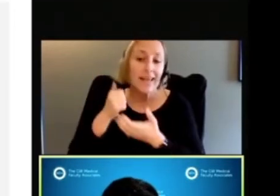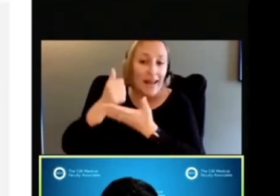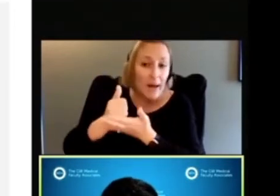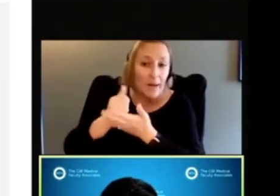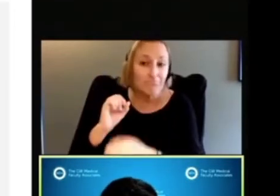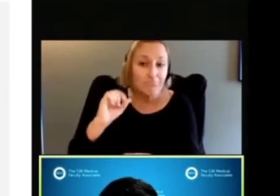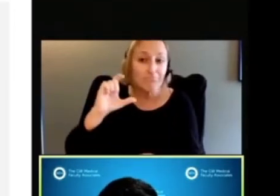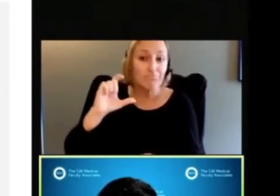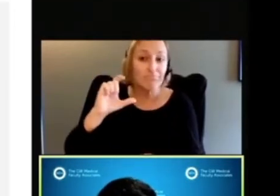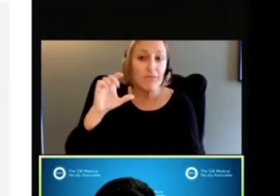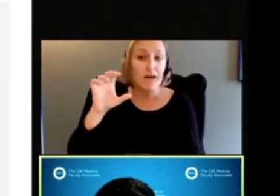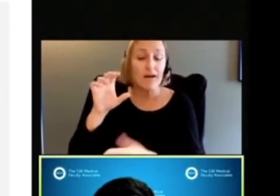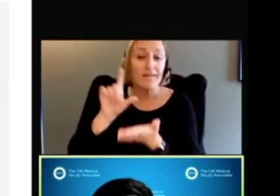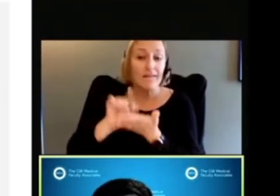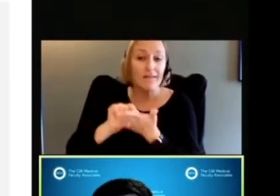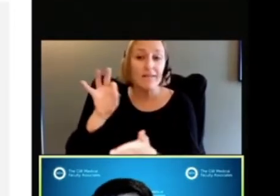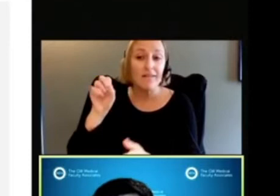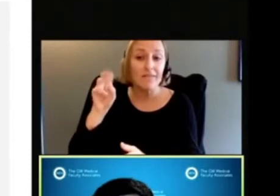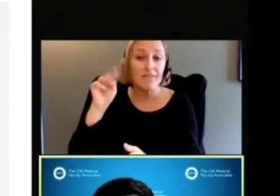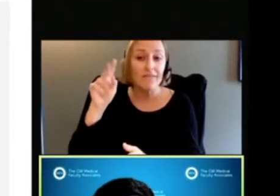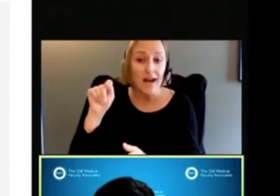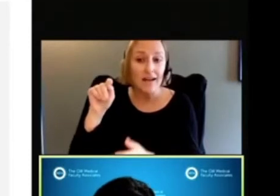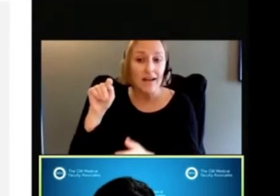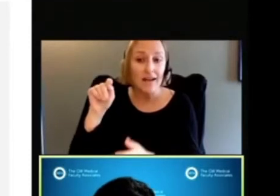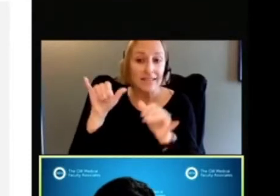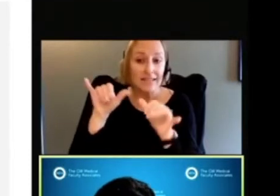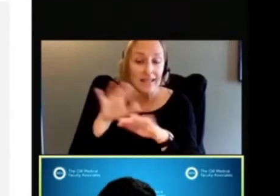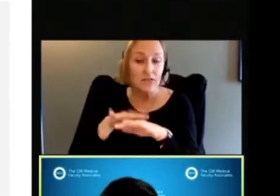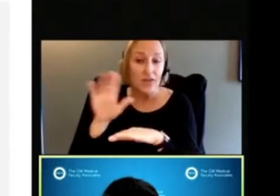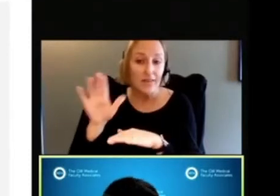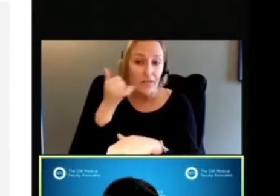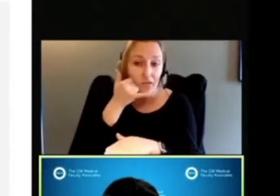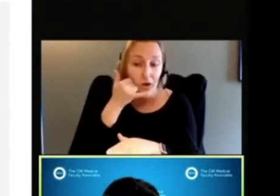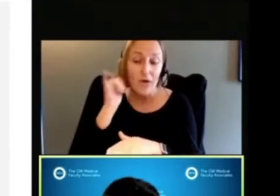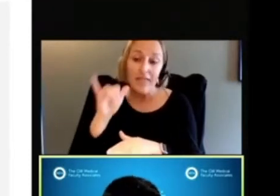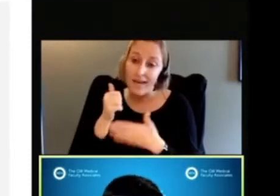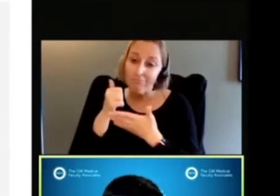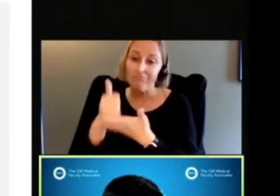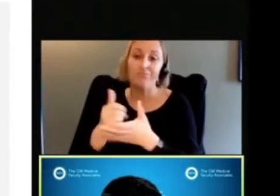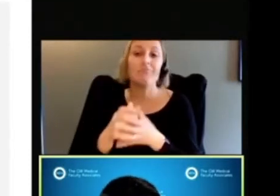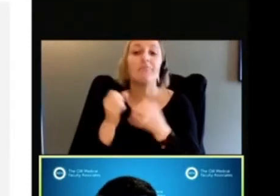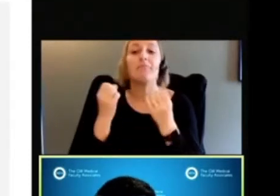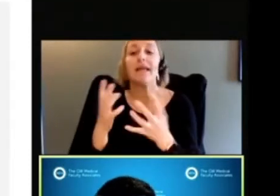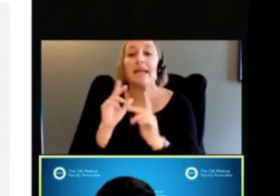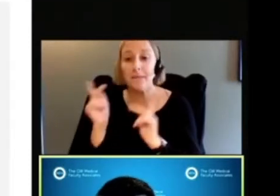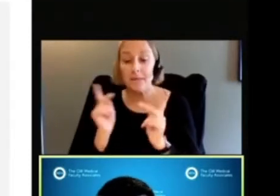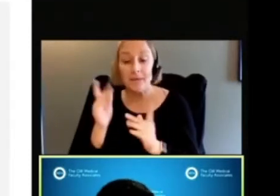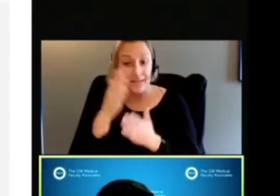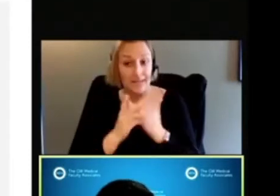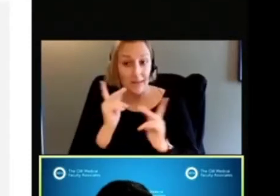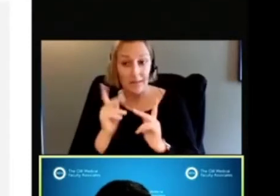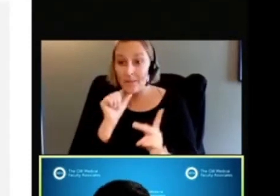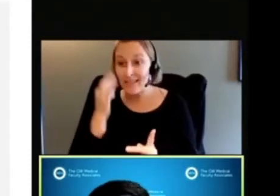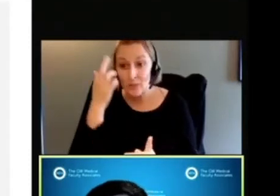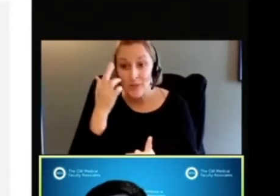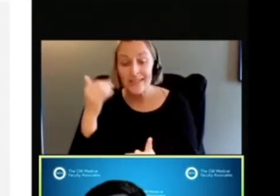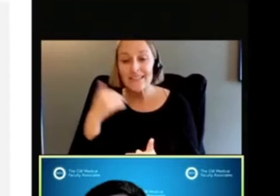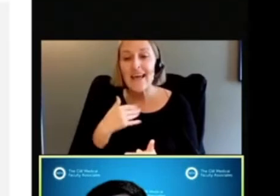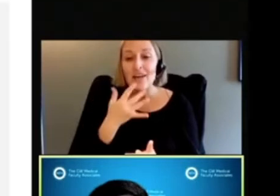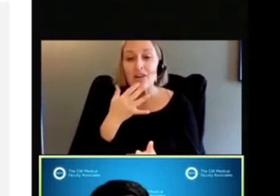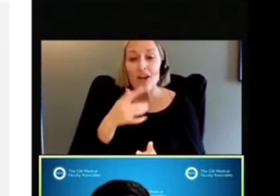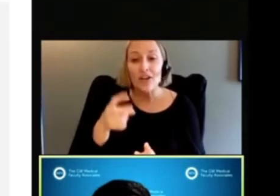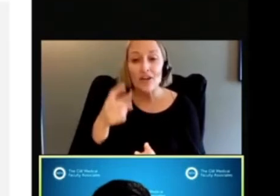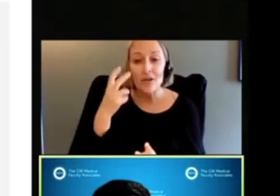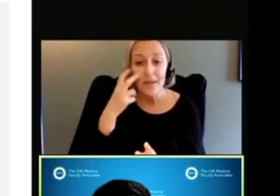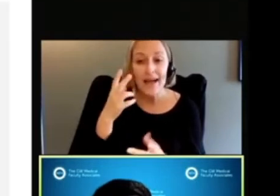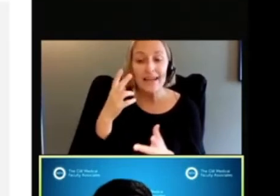phone. That was incredibly helpful to a lot of people. Some people didn't know that there were colorblind settings and